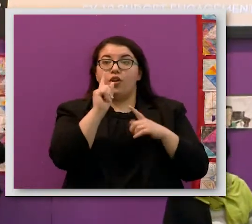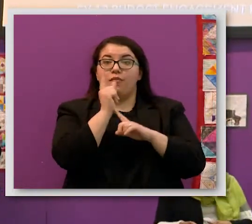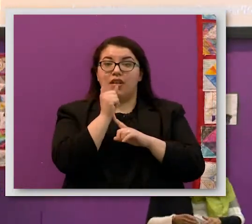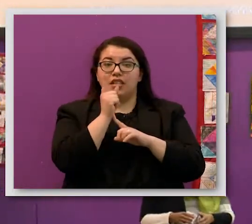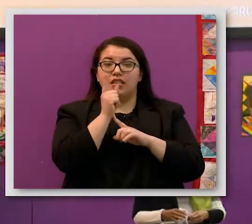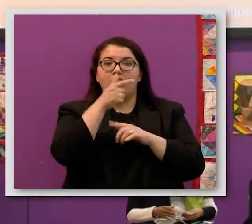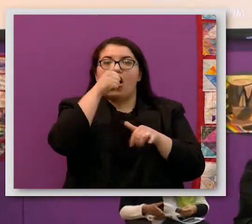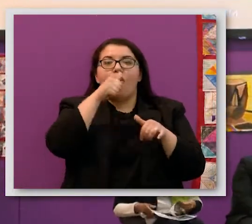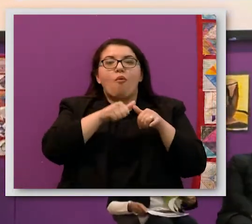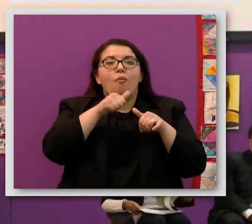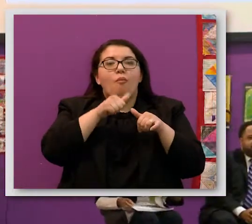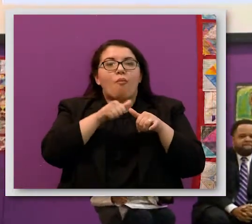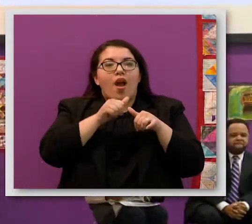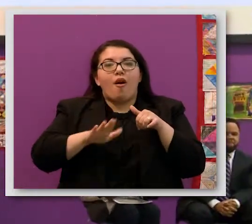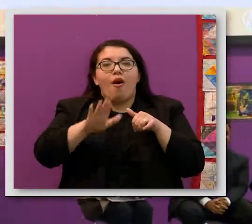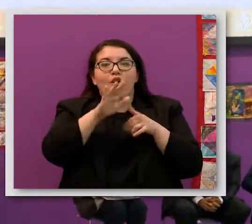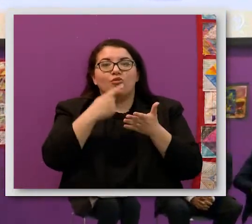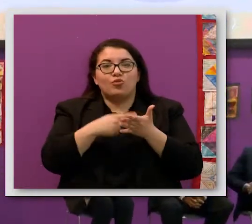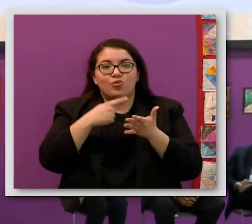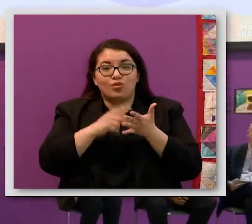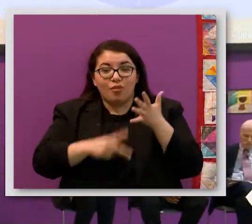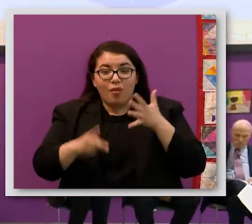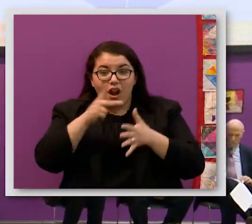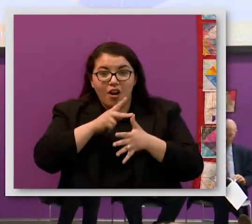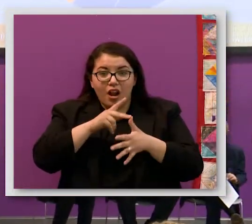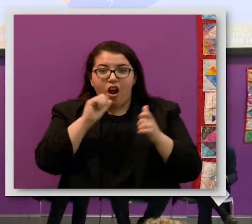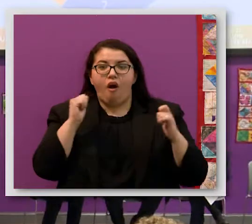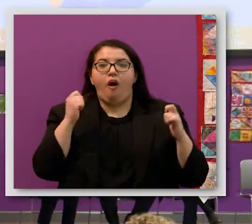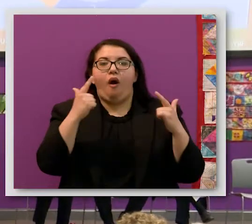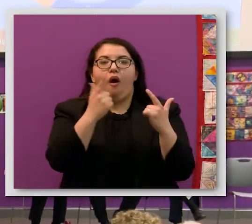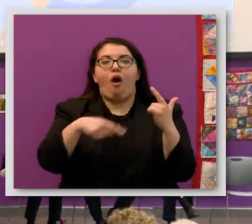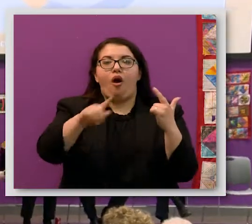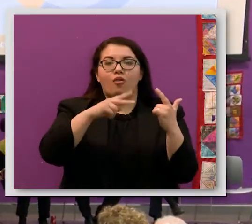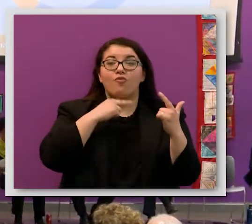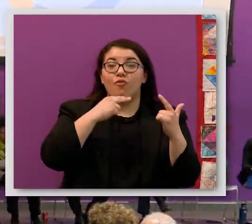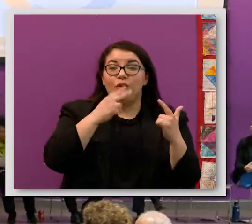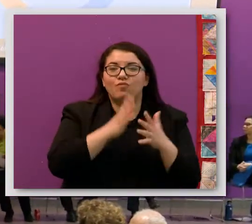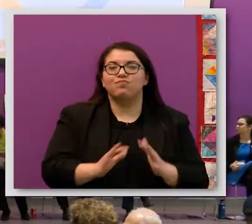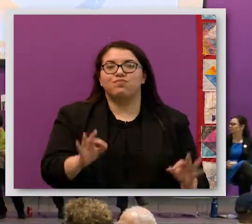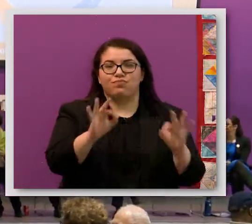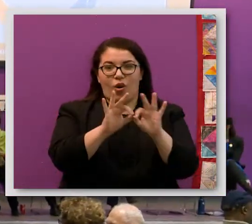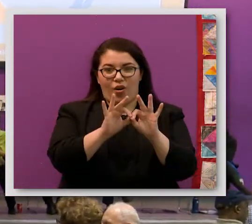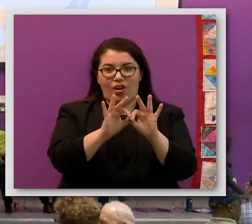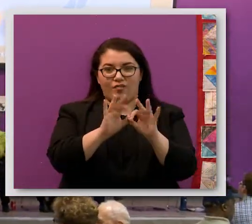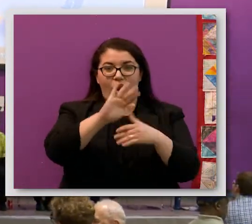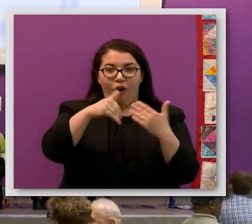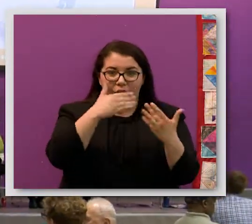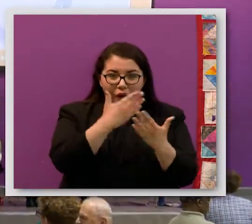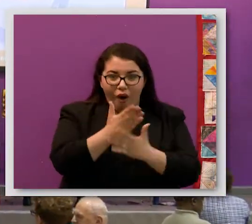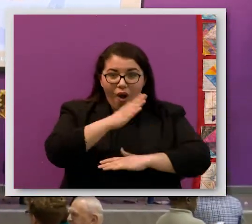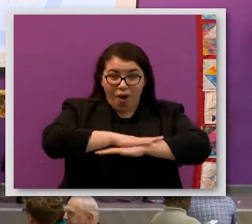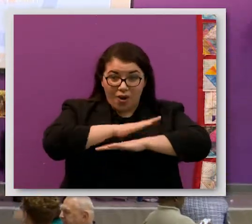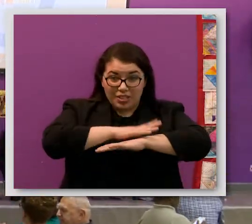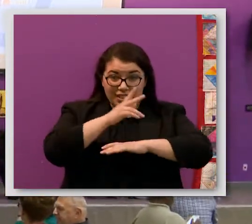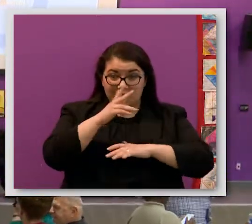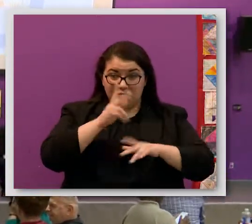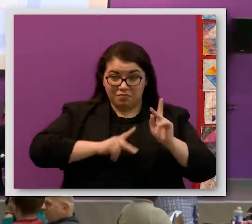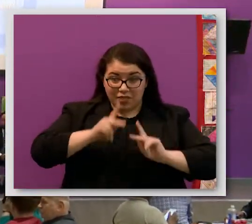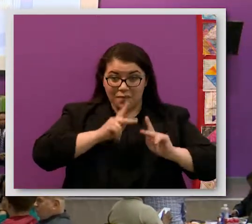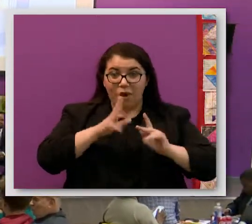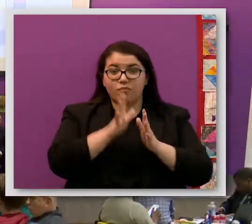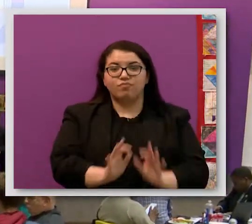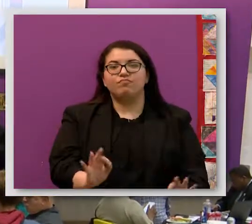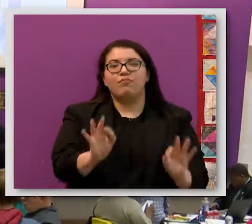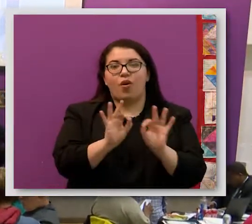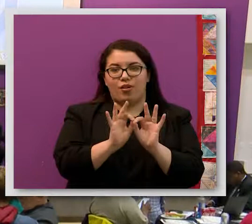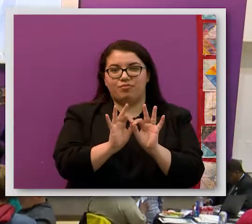discussing these priorities, that everybody's voice is equally important. And so everybody at the table ought to participate in this conversation, and